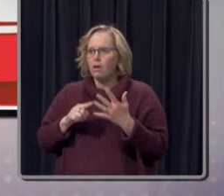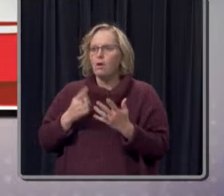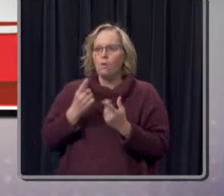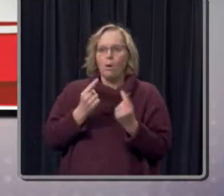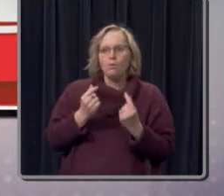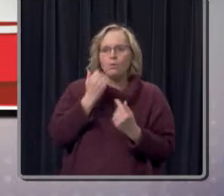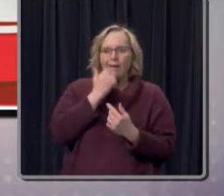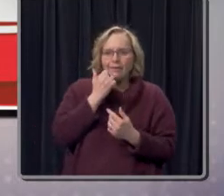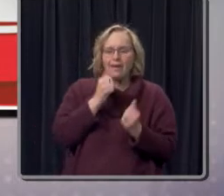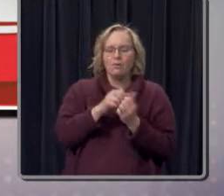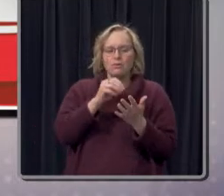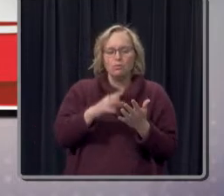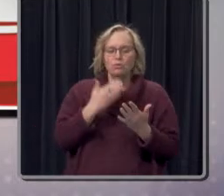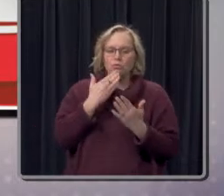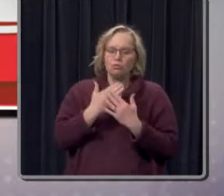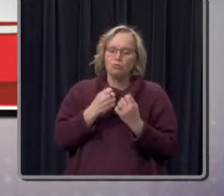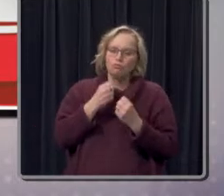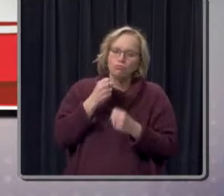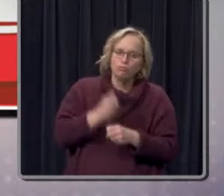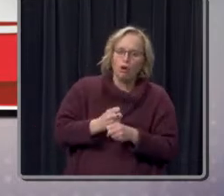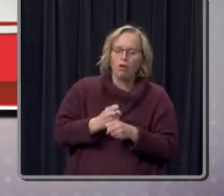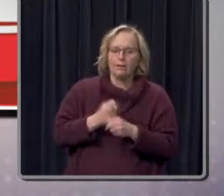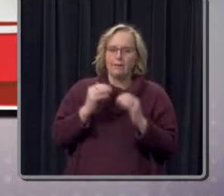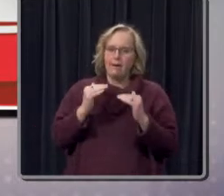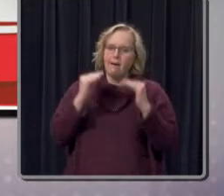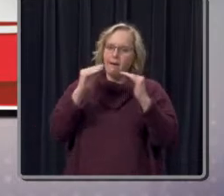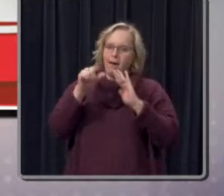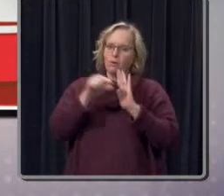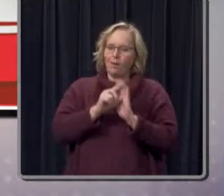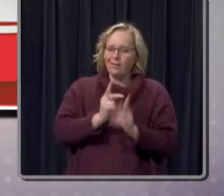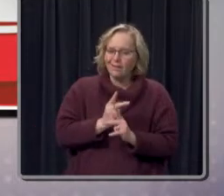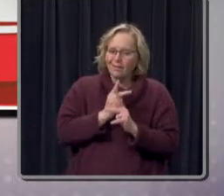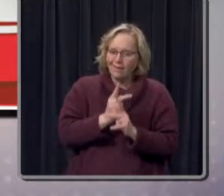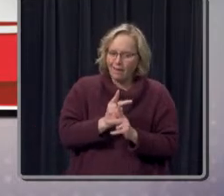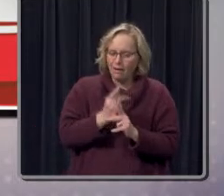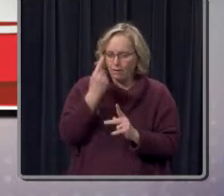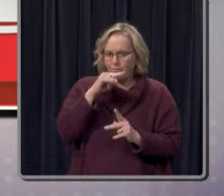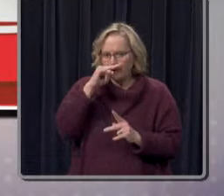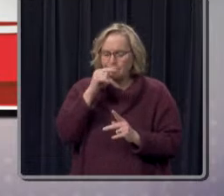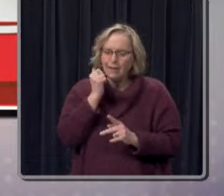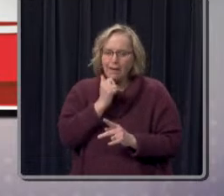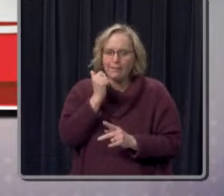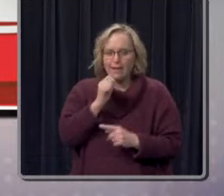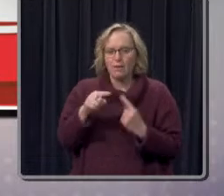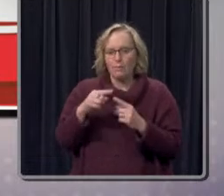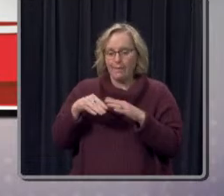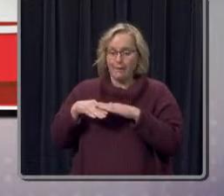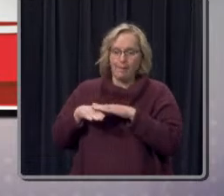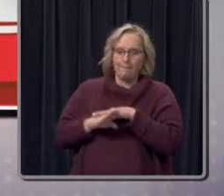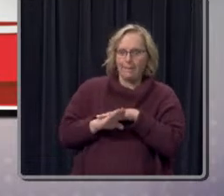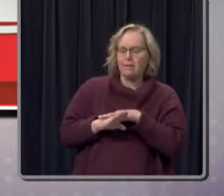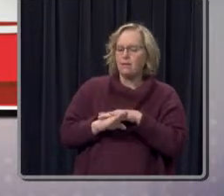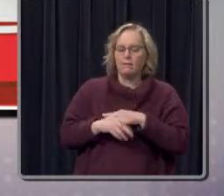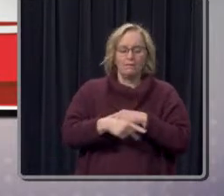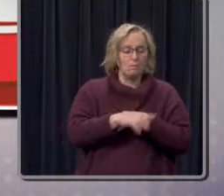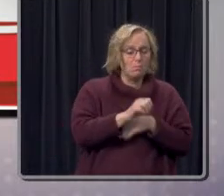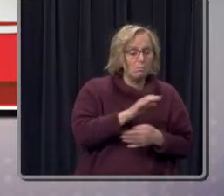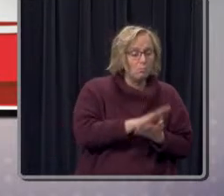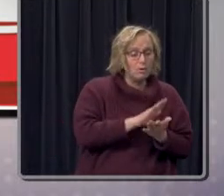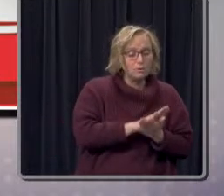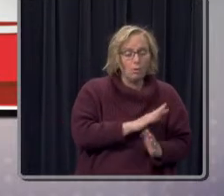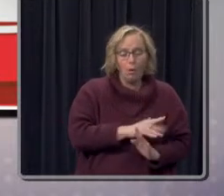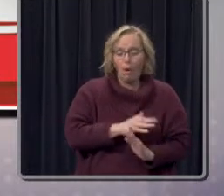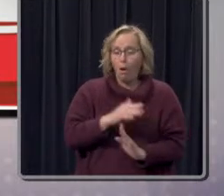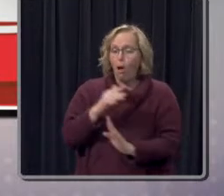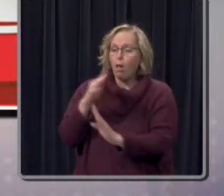solid, high quality care that they're giving to kids every single day when they walk through the door, from preschool all the way through high school.